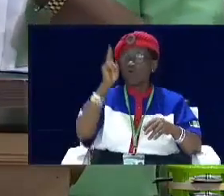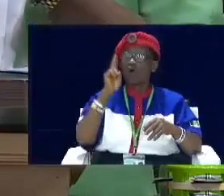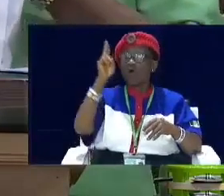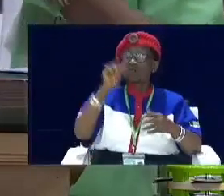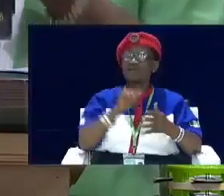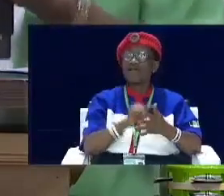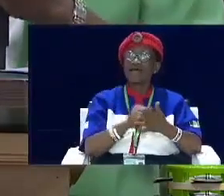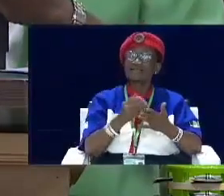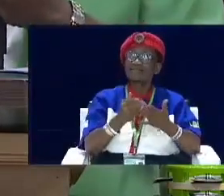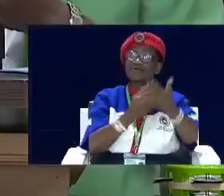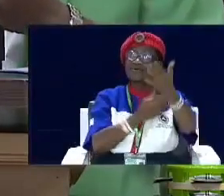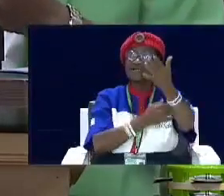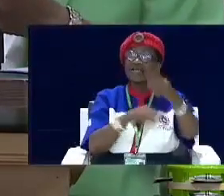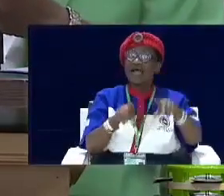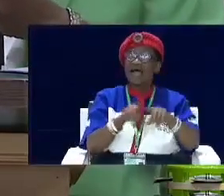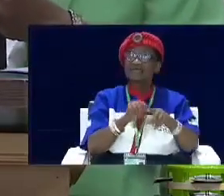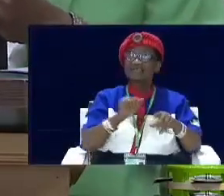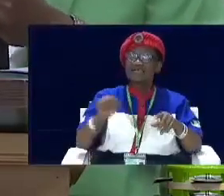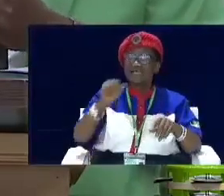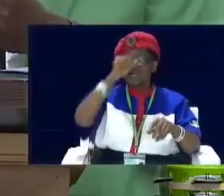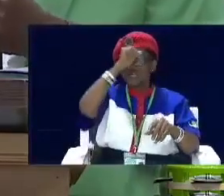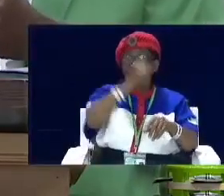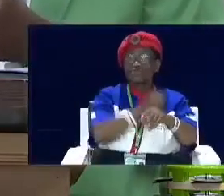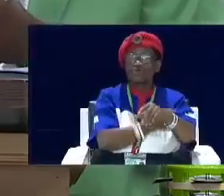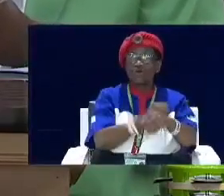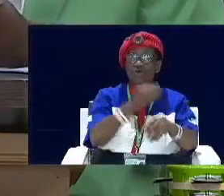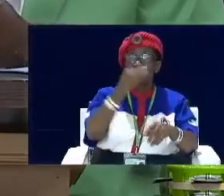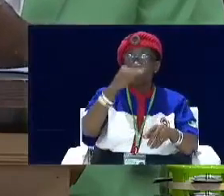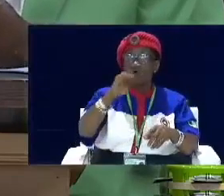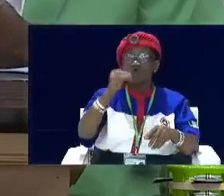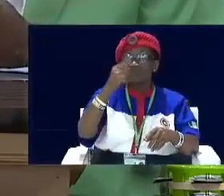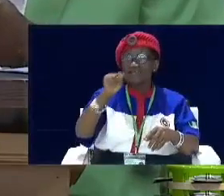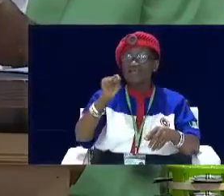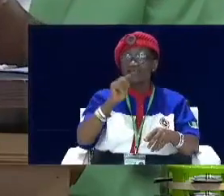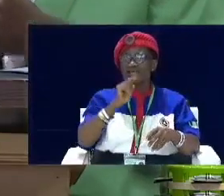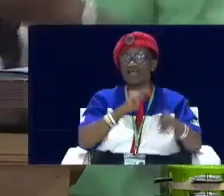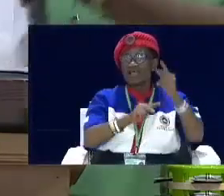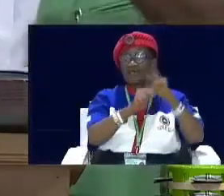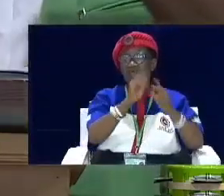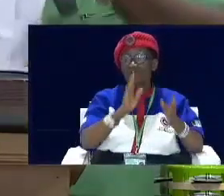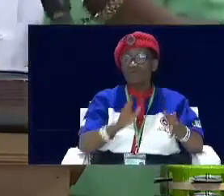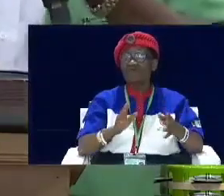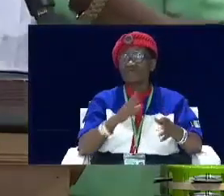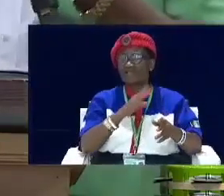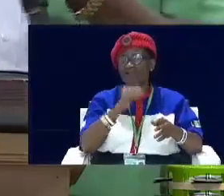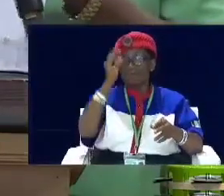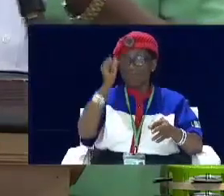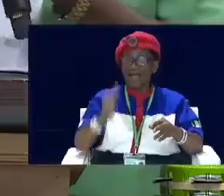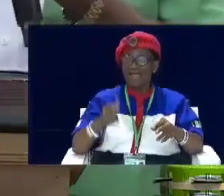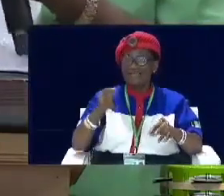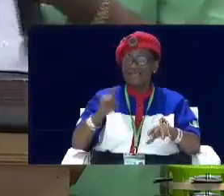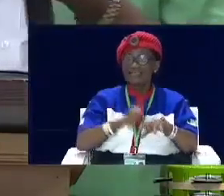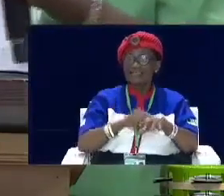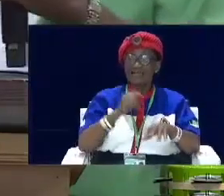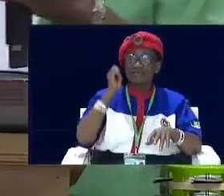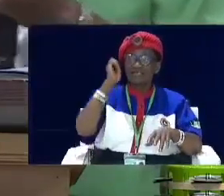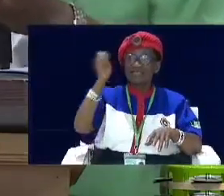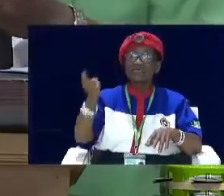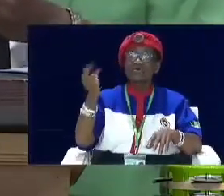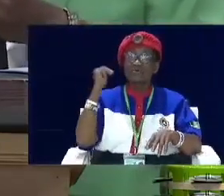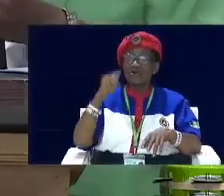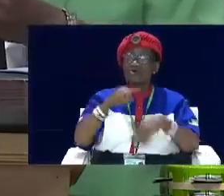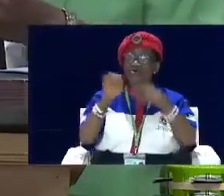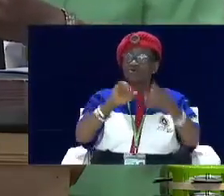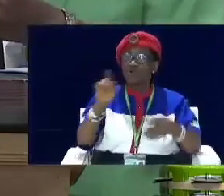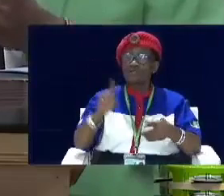son of the prophet. Oji laaro ojo yen gege bi okan lara awon omo awon woli. By the time he was going to bed, ngba ti o fi